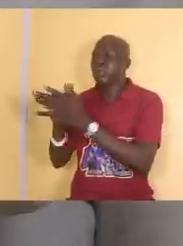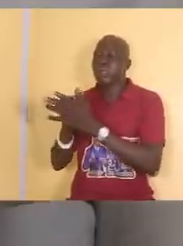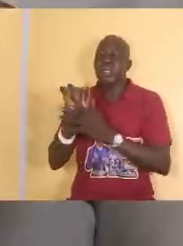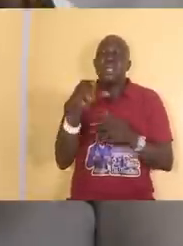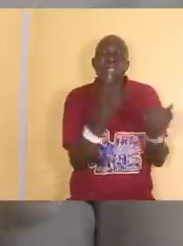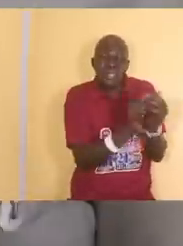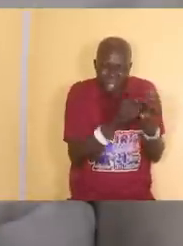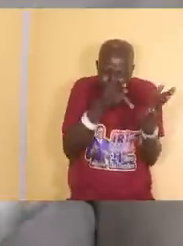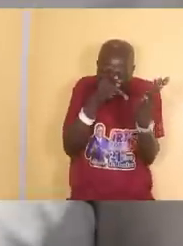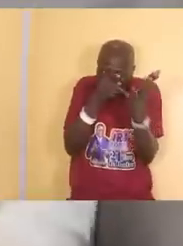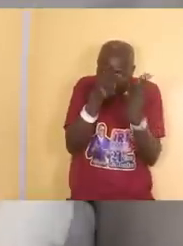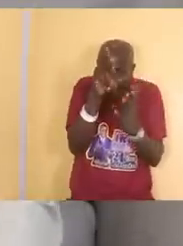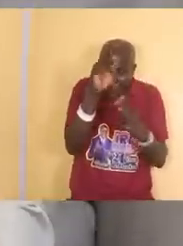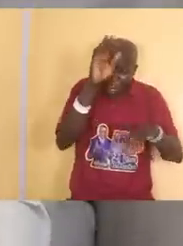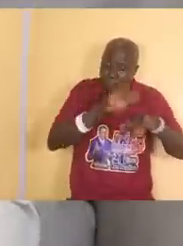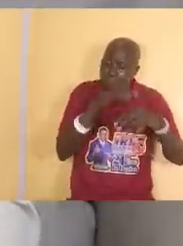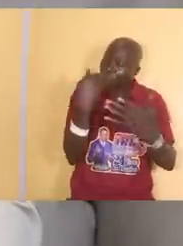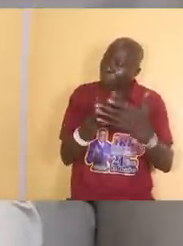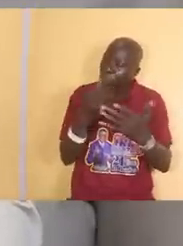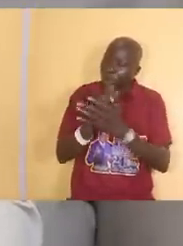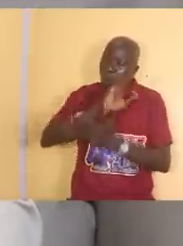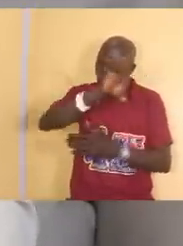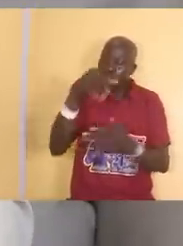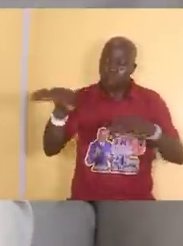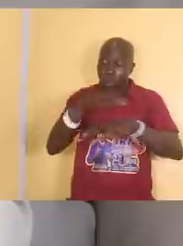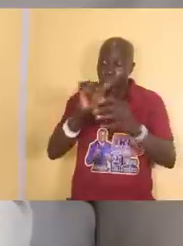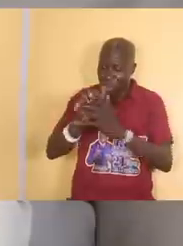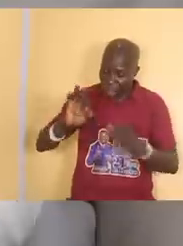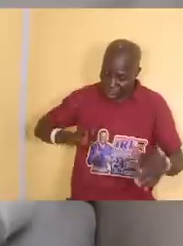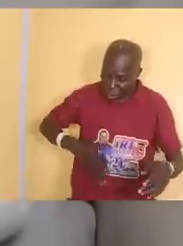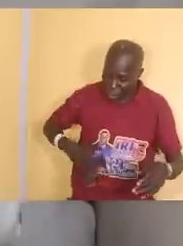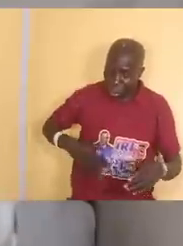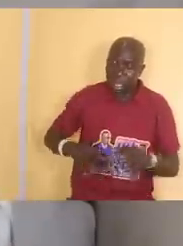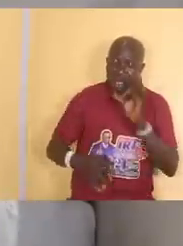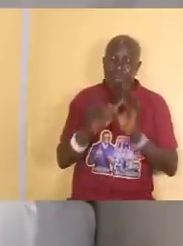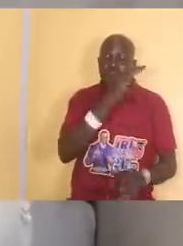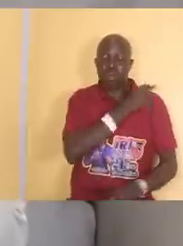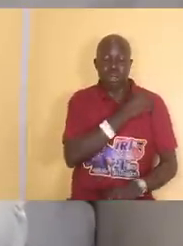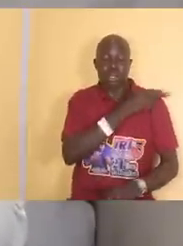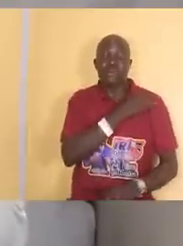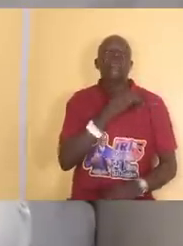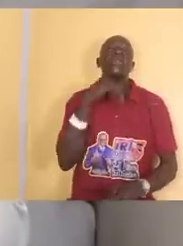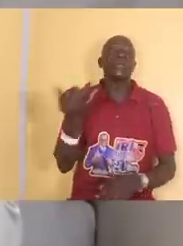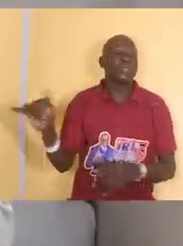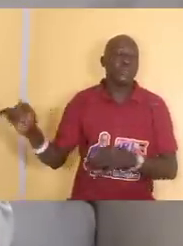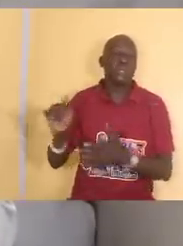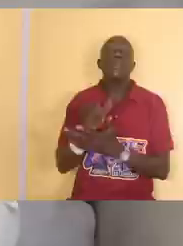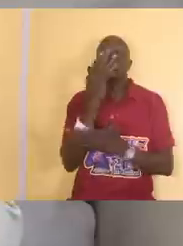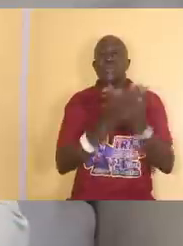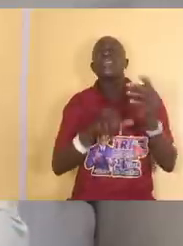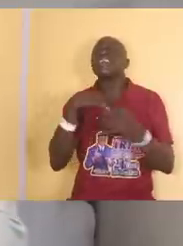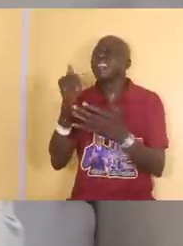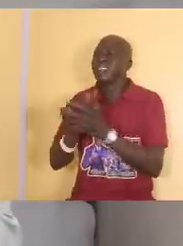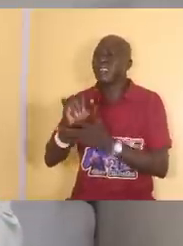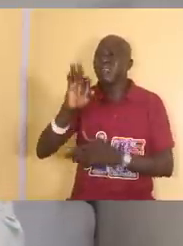is what someone really they paid over their womb. But if they go to hospital, they say there is nothing there. So